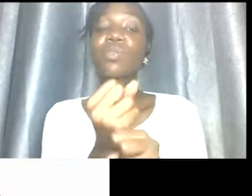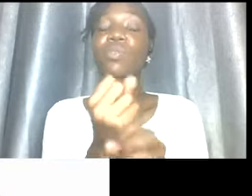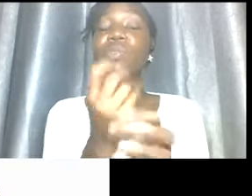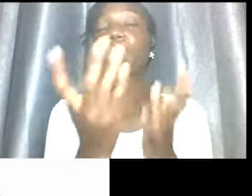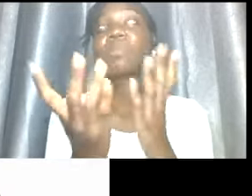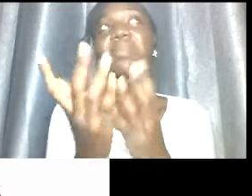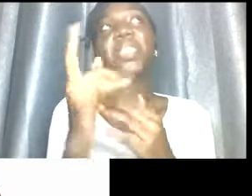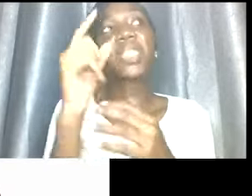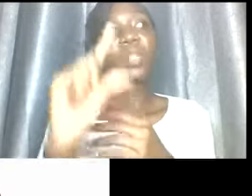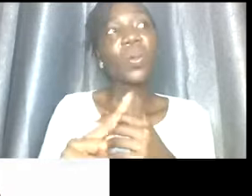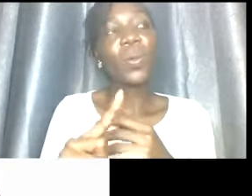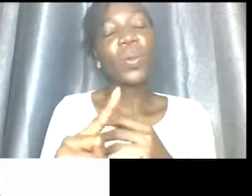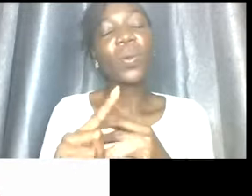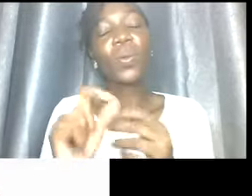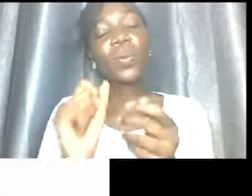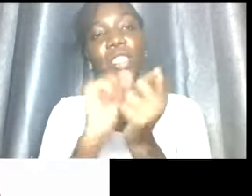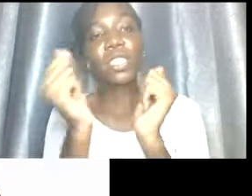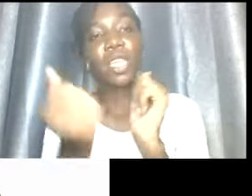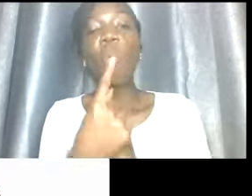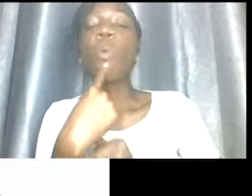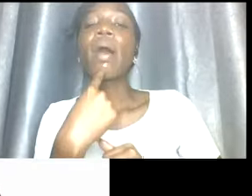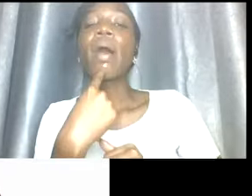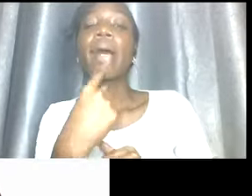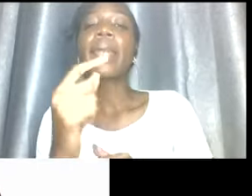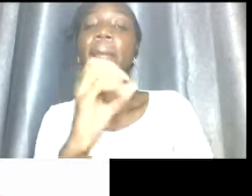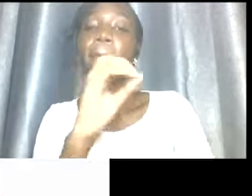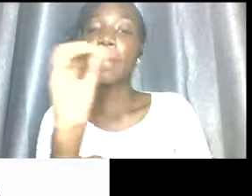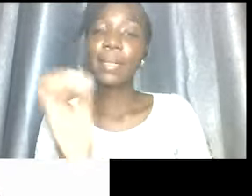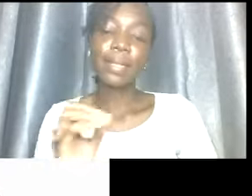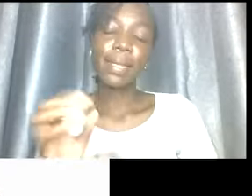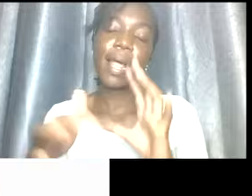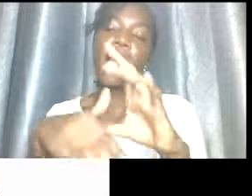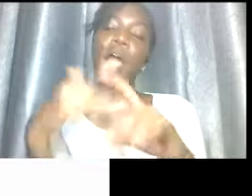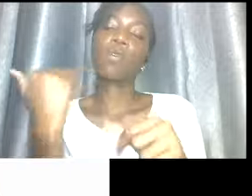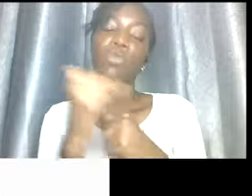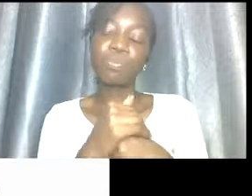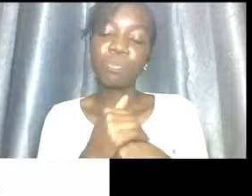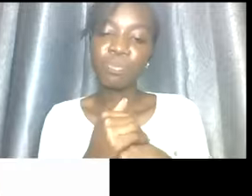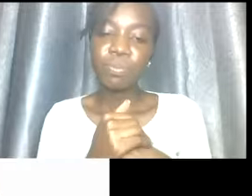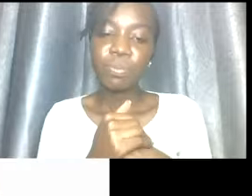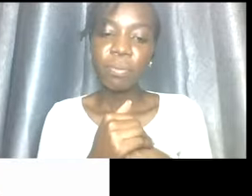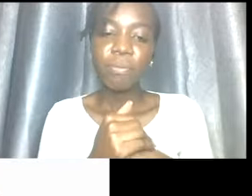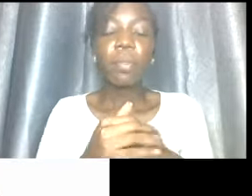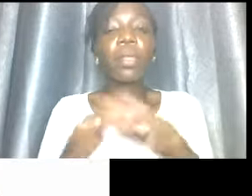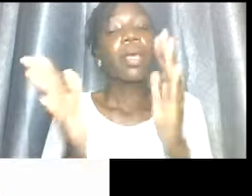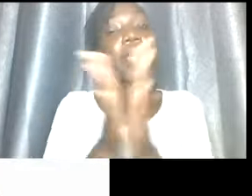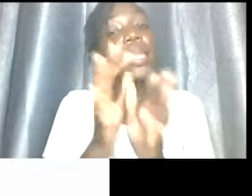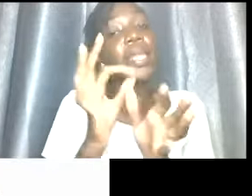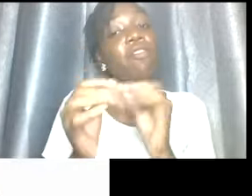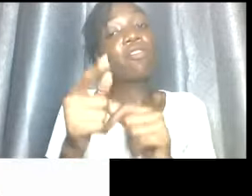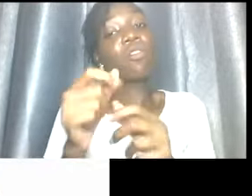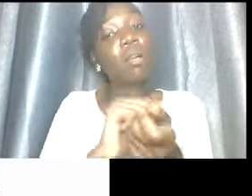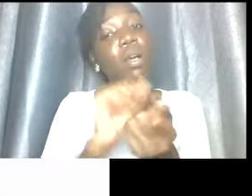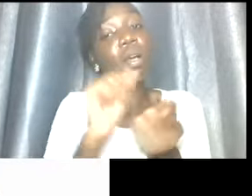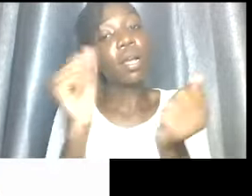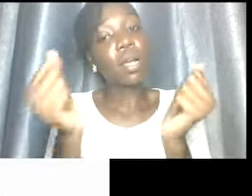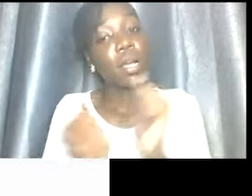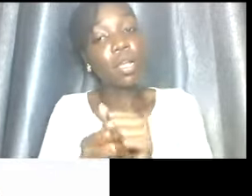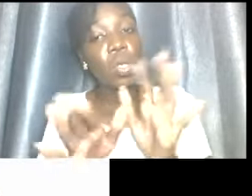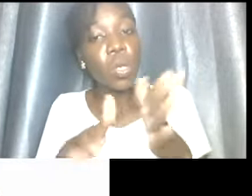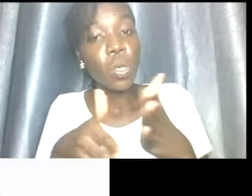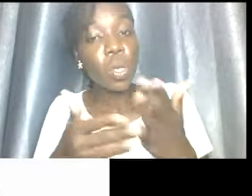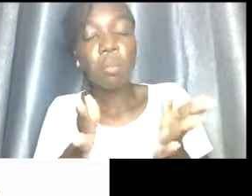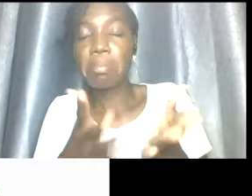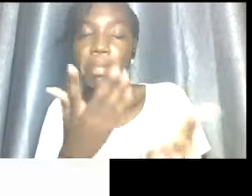that 100% is wiped out. But if you're invested or have about